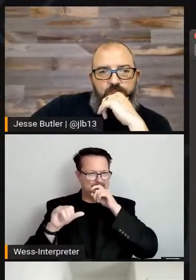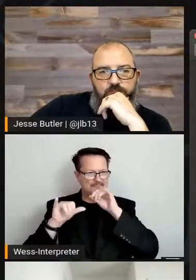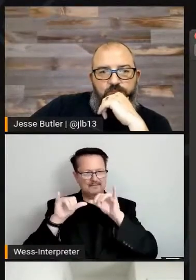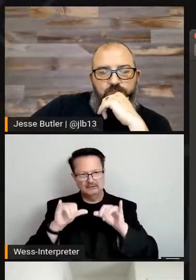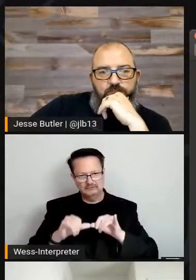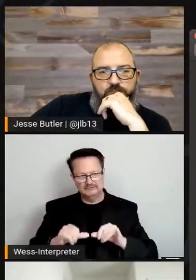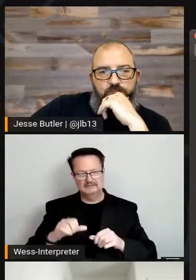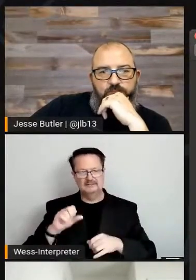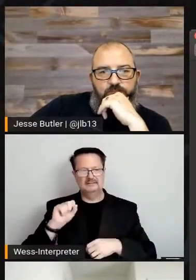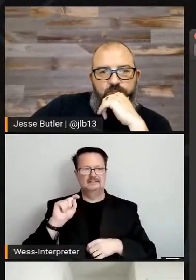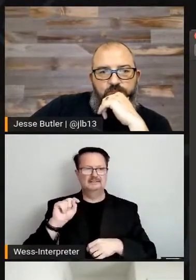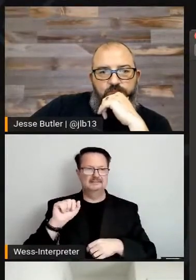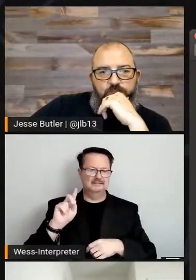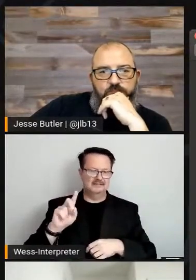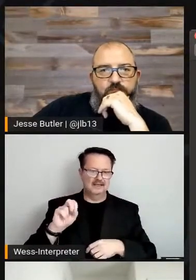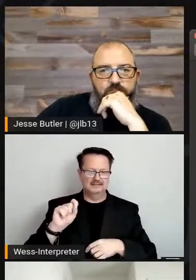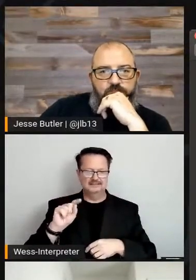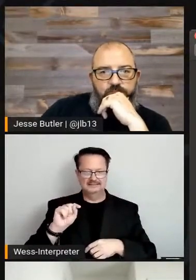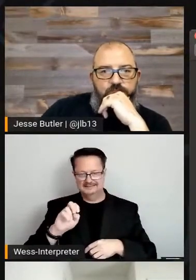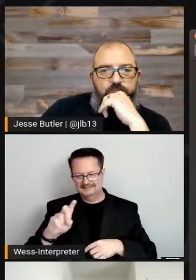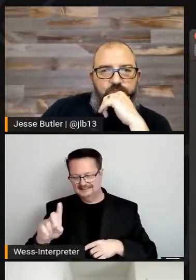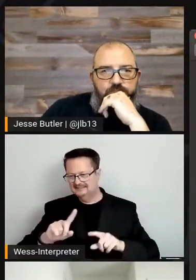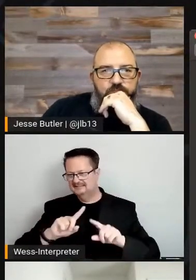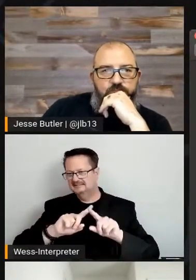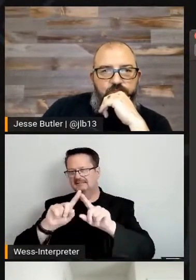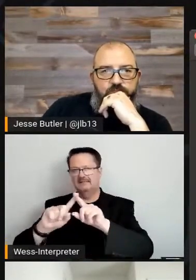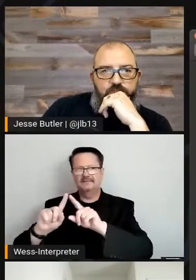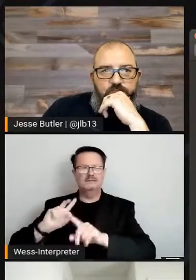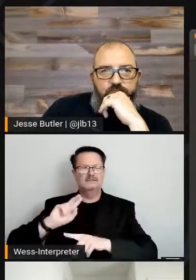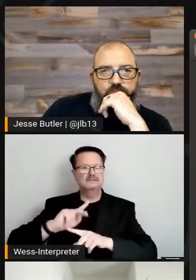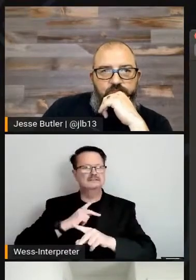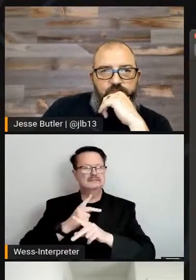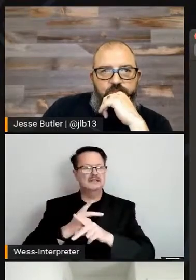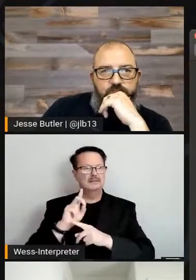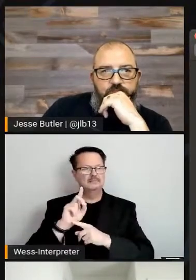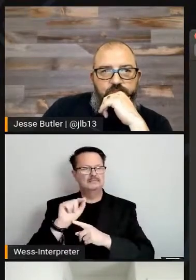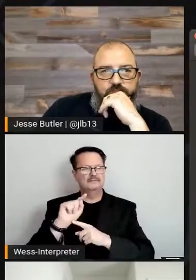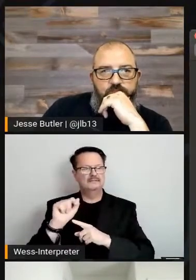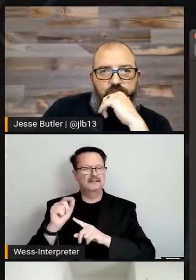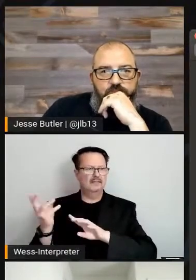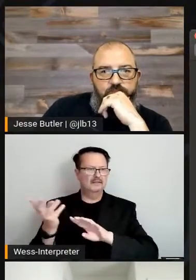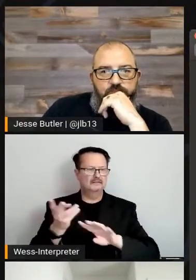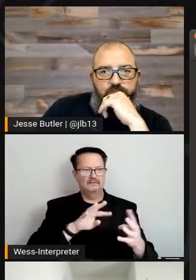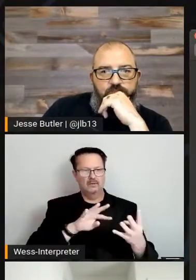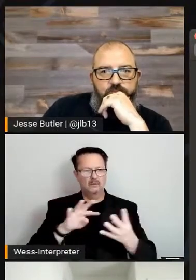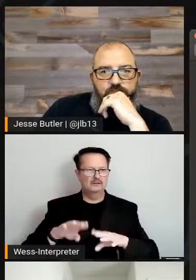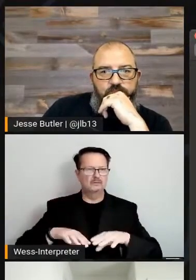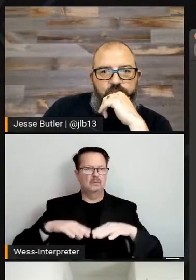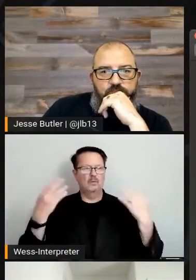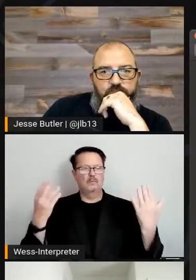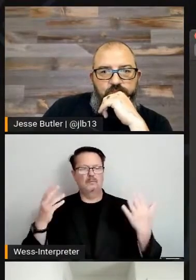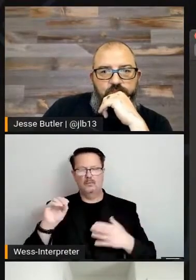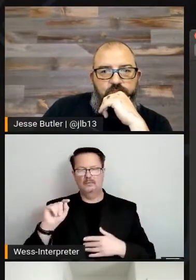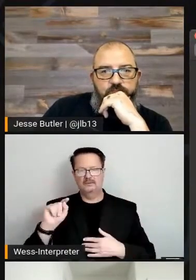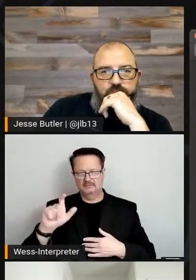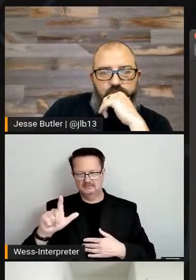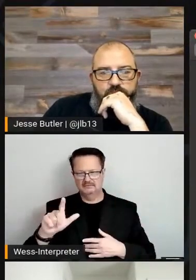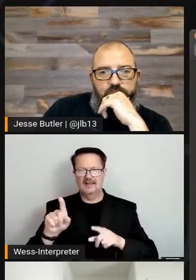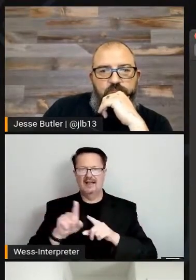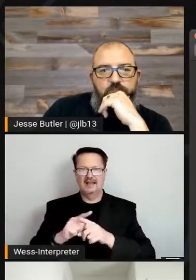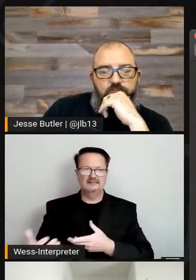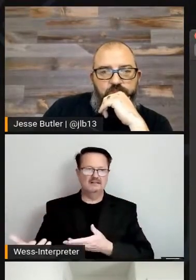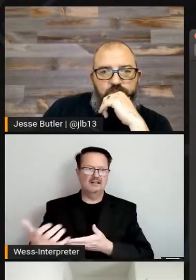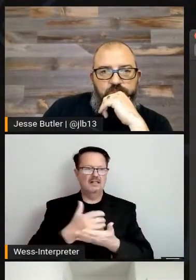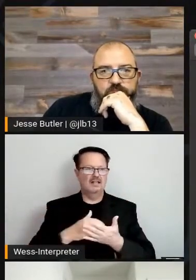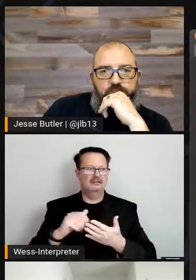StatsD, FluentBit, different types of data flowing into OpenTelemetry as a collection agent. So